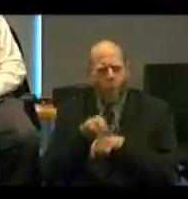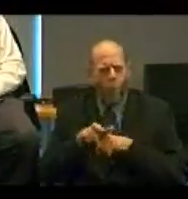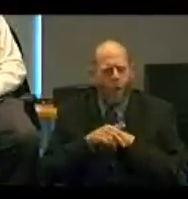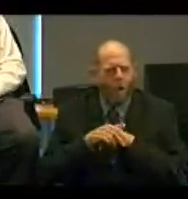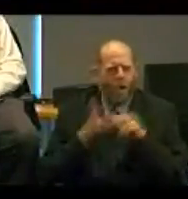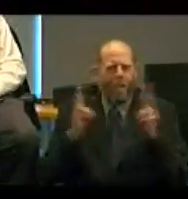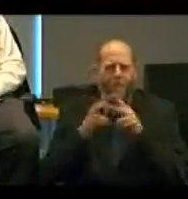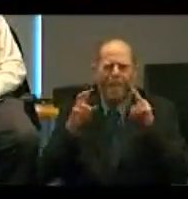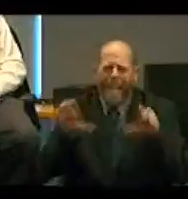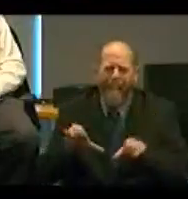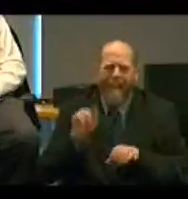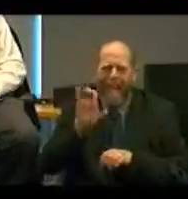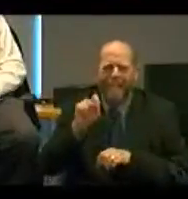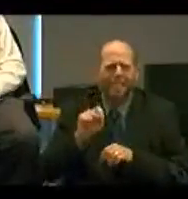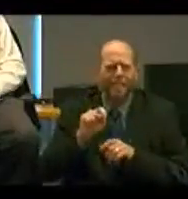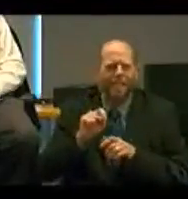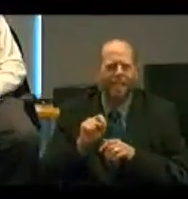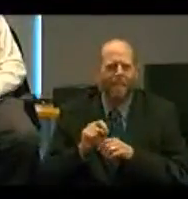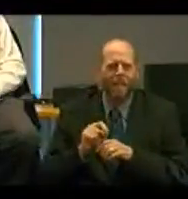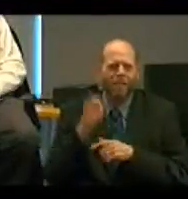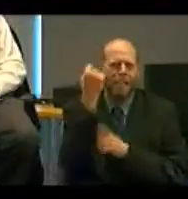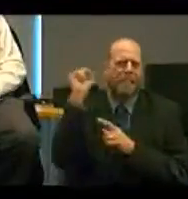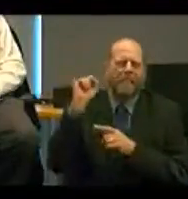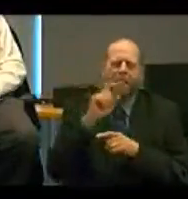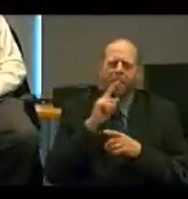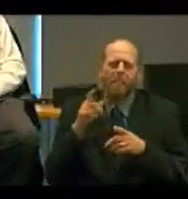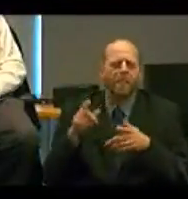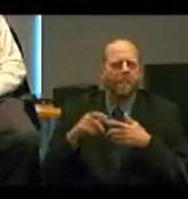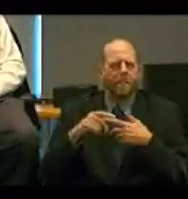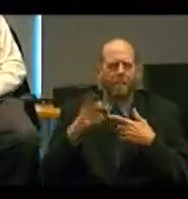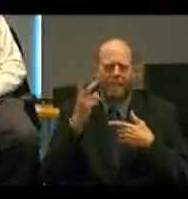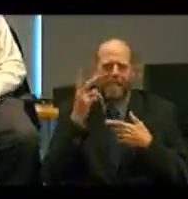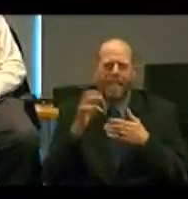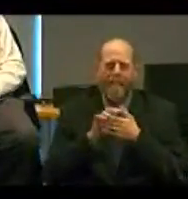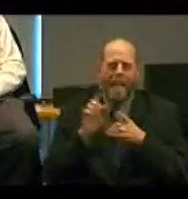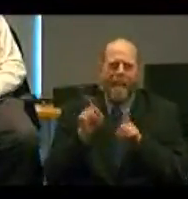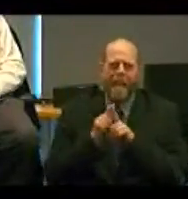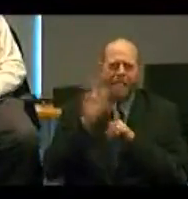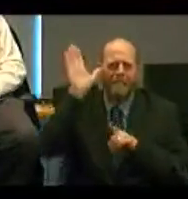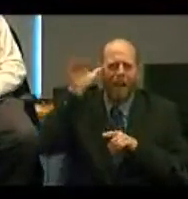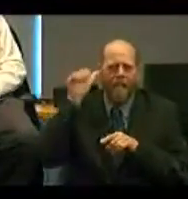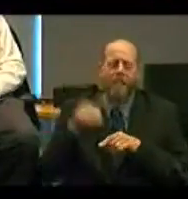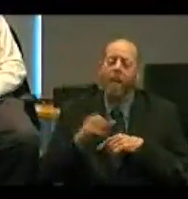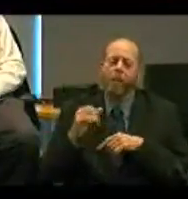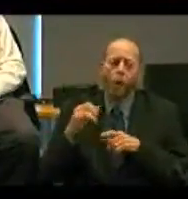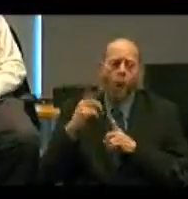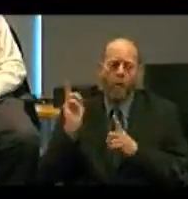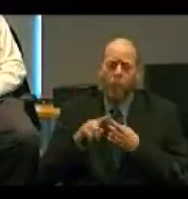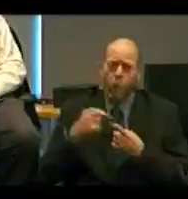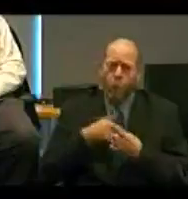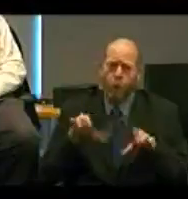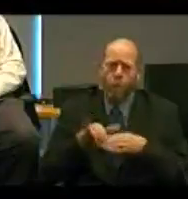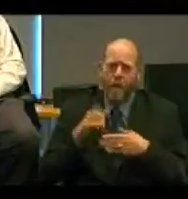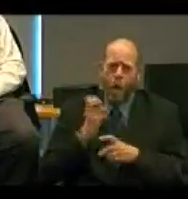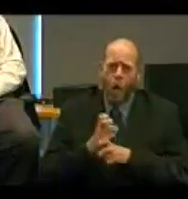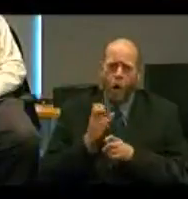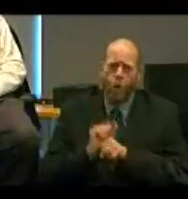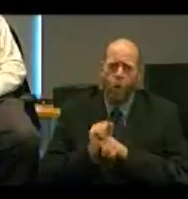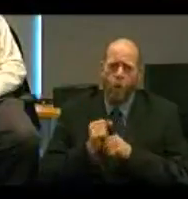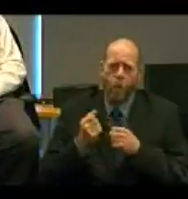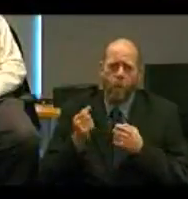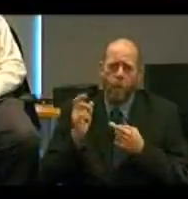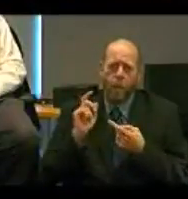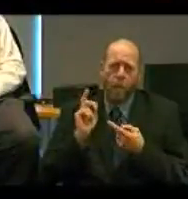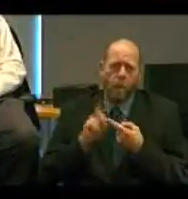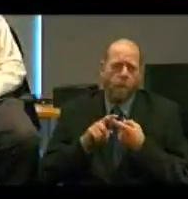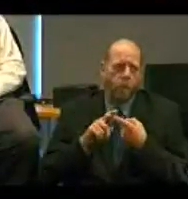very act of dissent, is perceived as an act of defiance. And so until we do that hard work to unpack